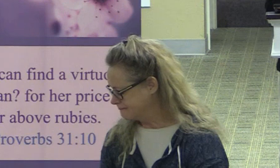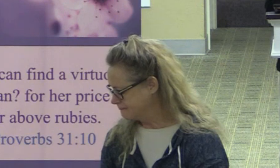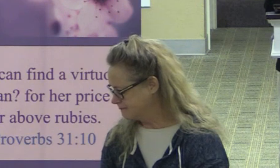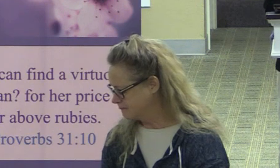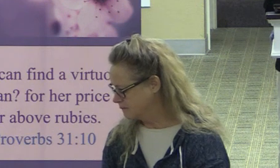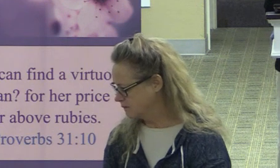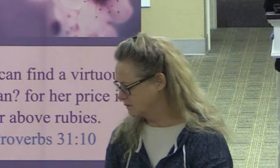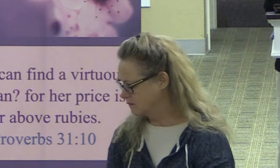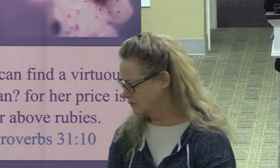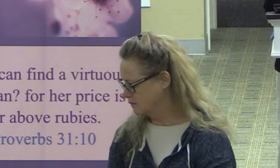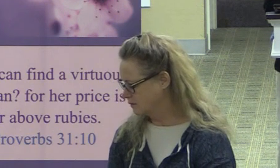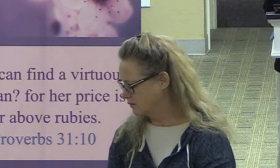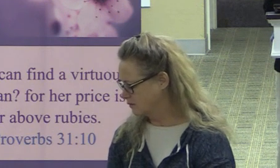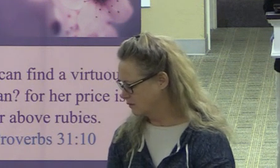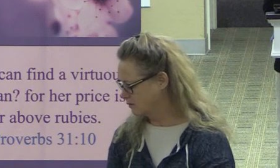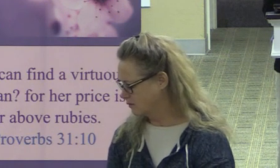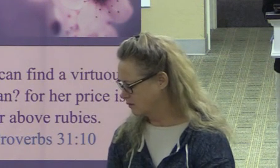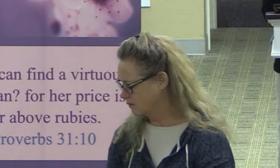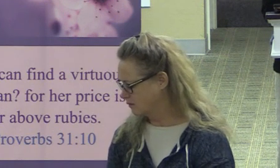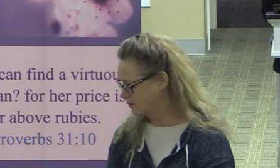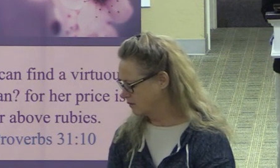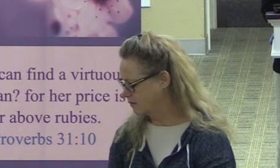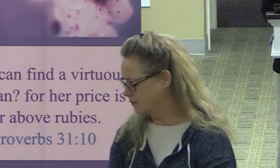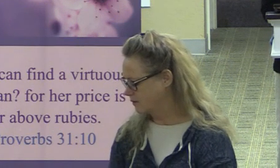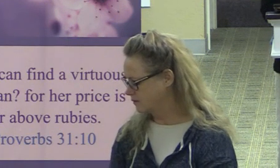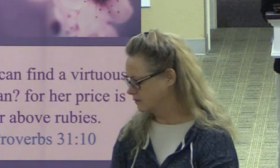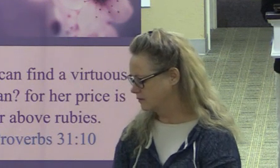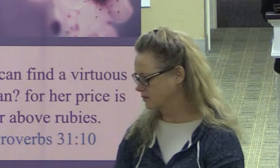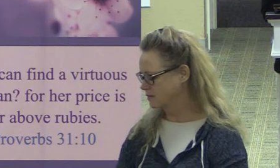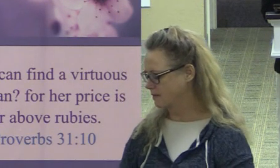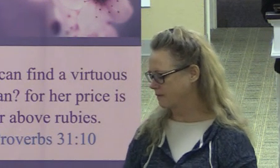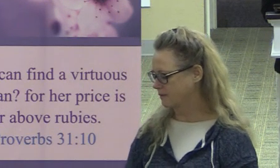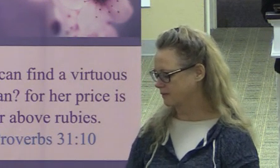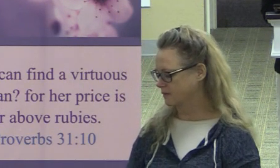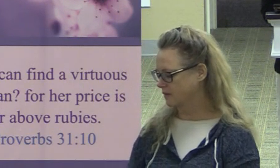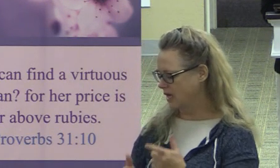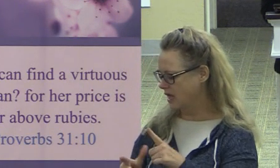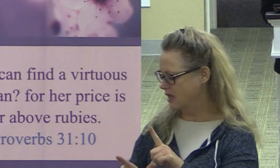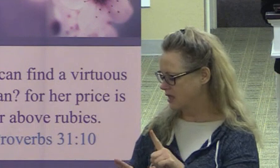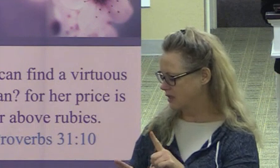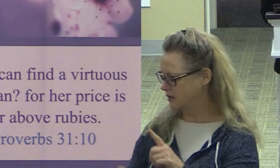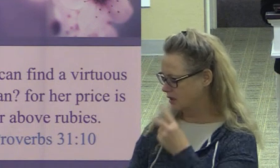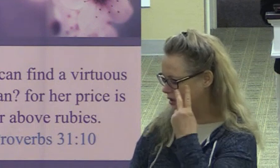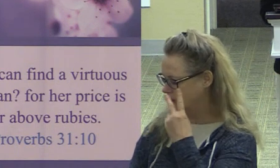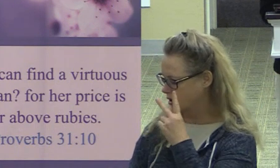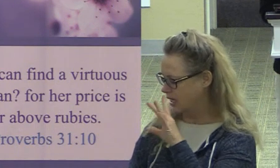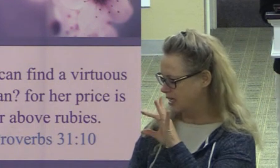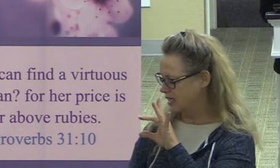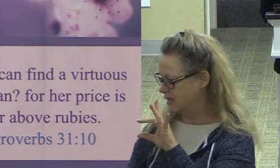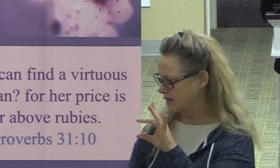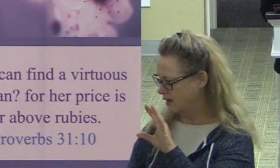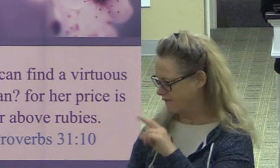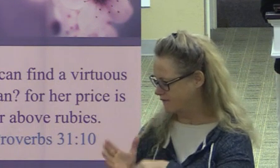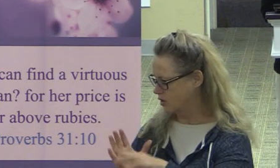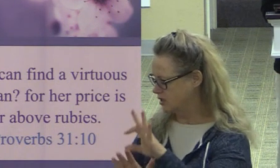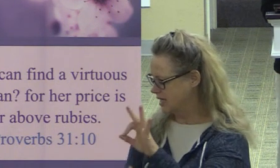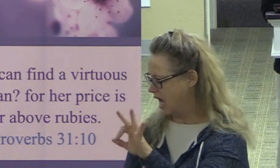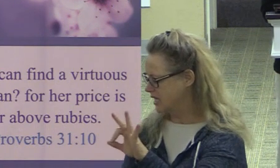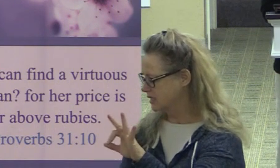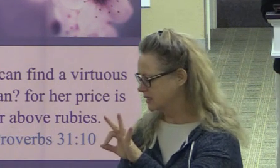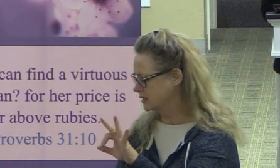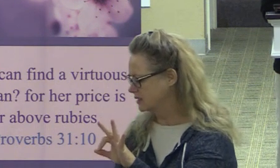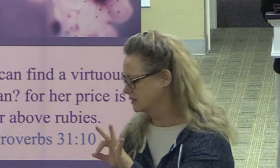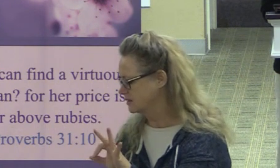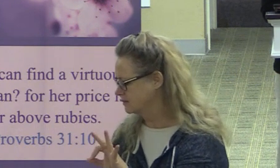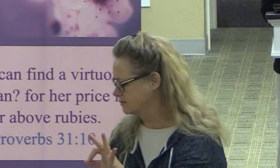Son, that thy Son also may glorify thee. And let's Look at verse 9. I pray for